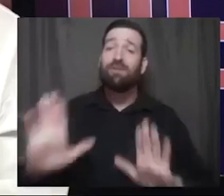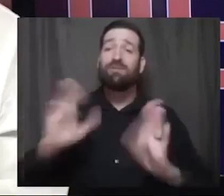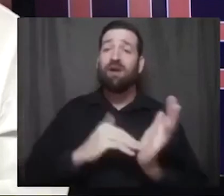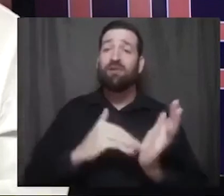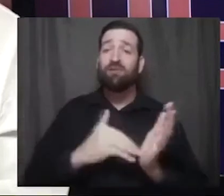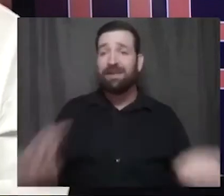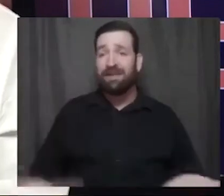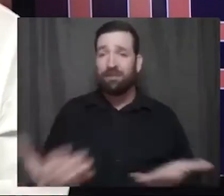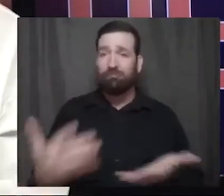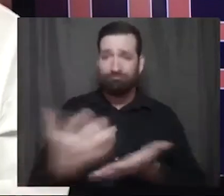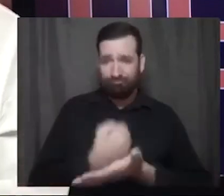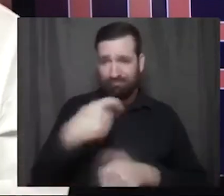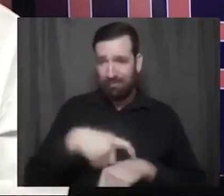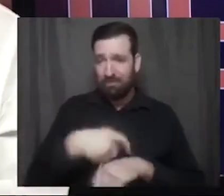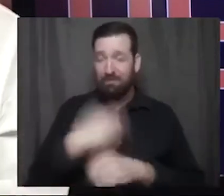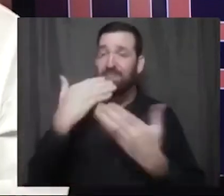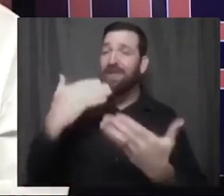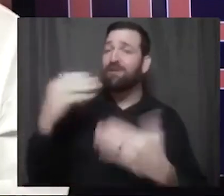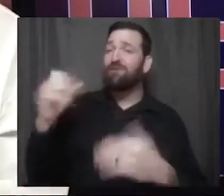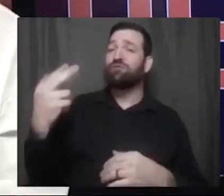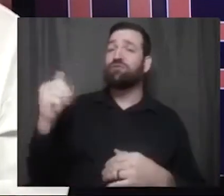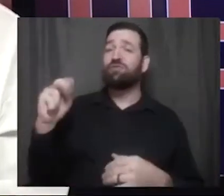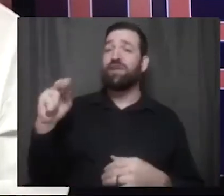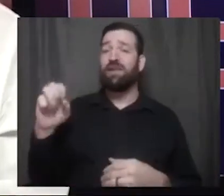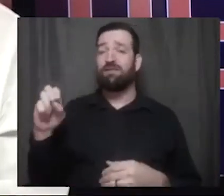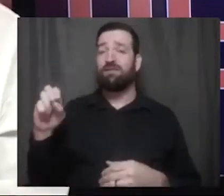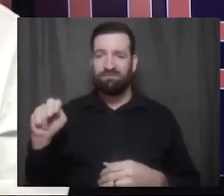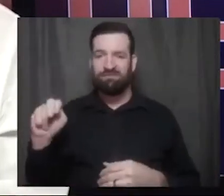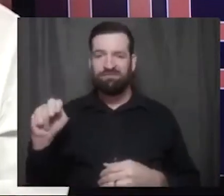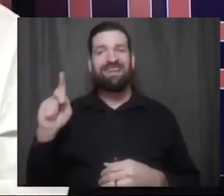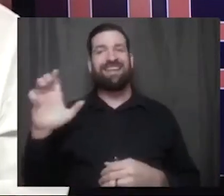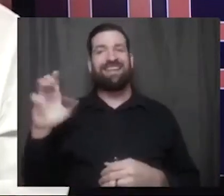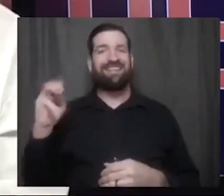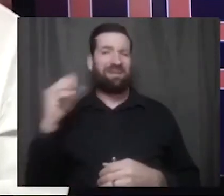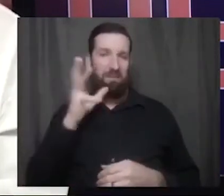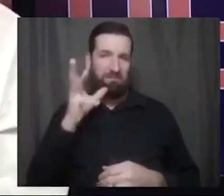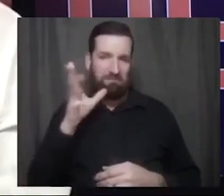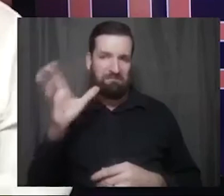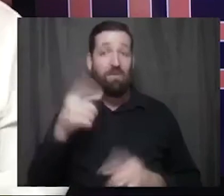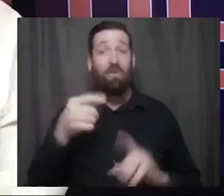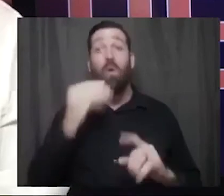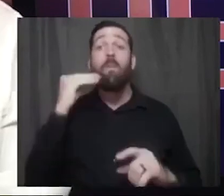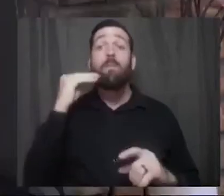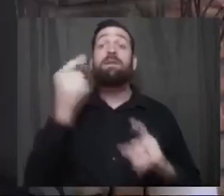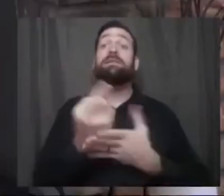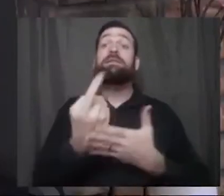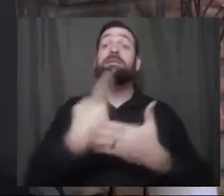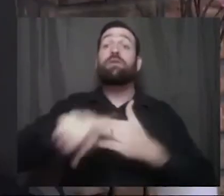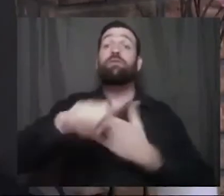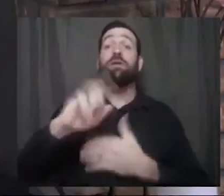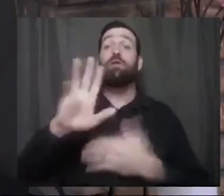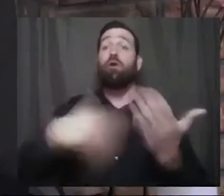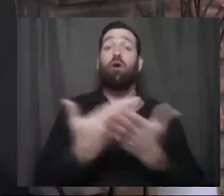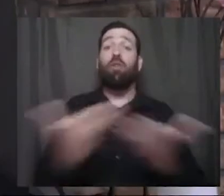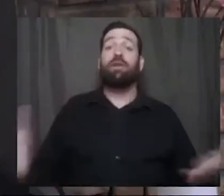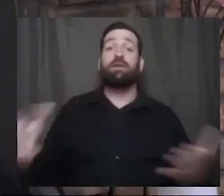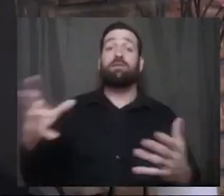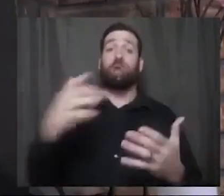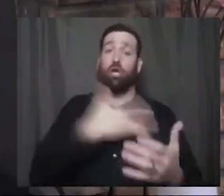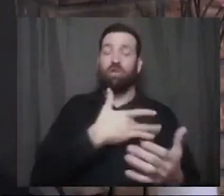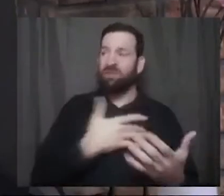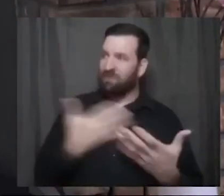us, and thank you to Shannon, our Kansas City mama at home. Next week on All Things Heart. It's freeing. That's the